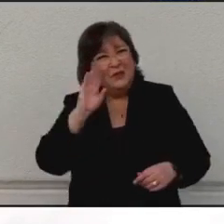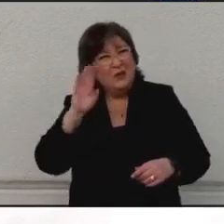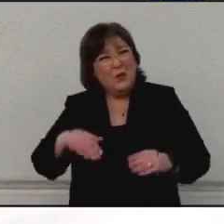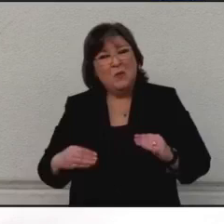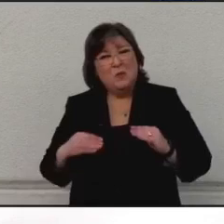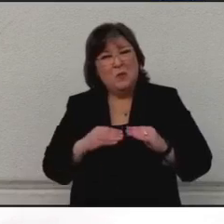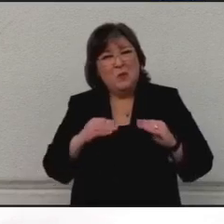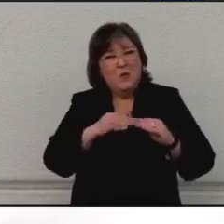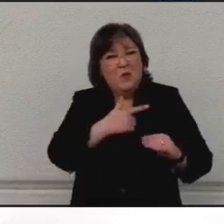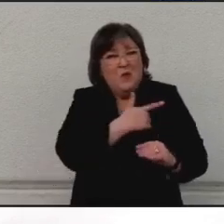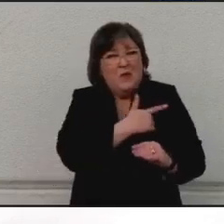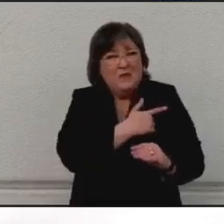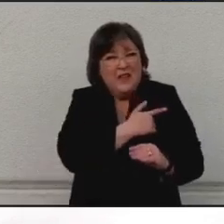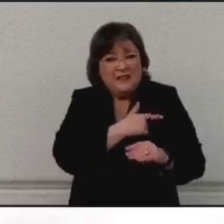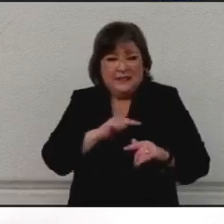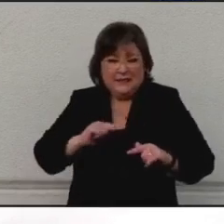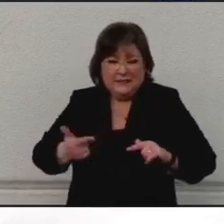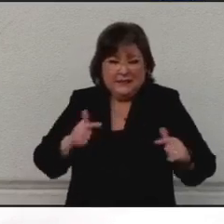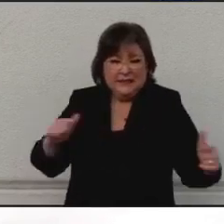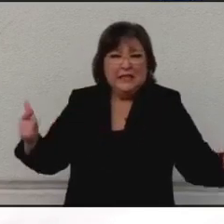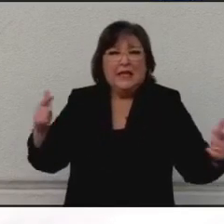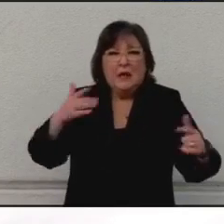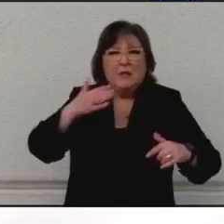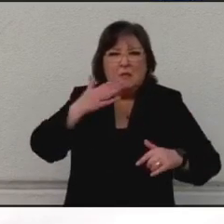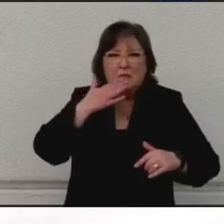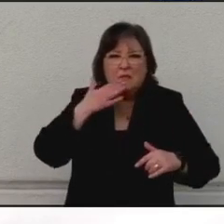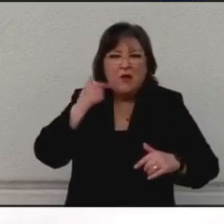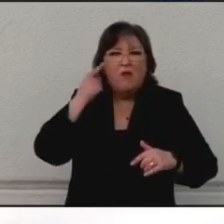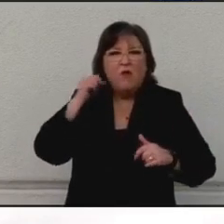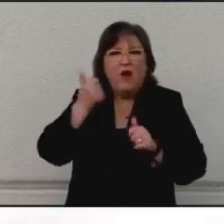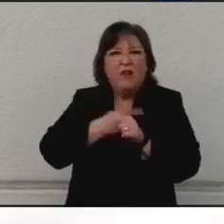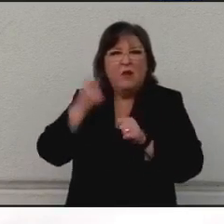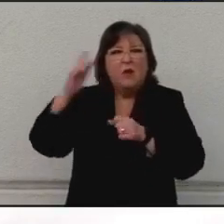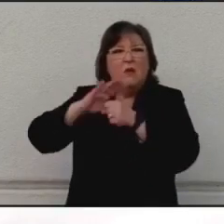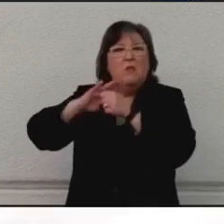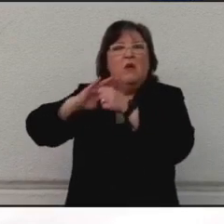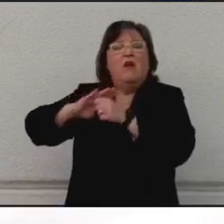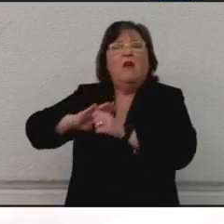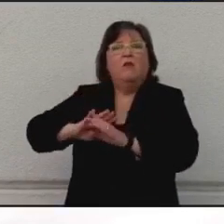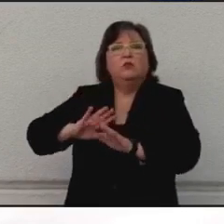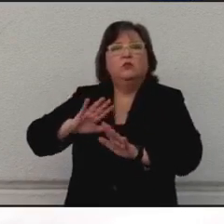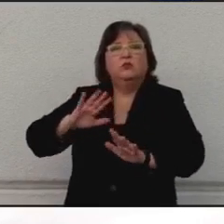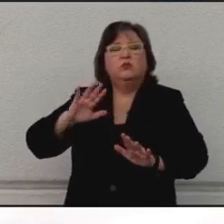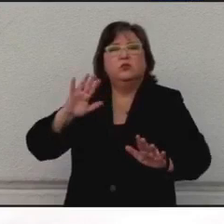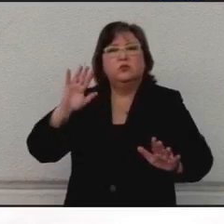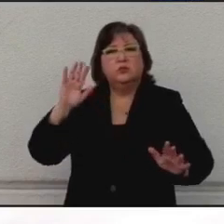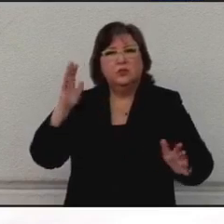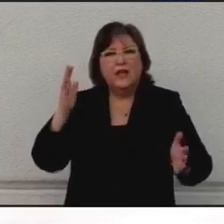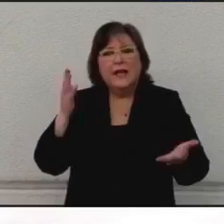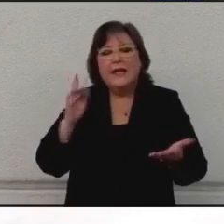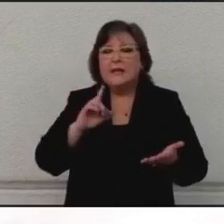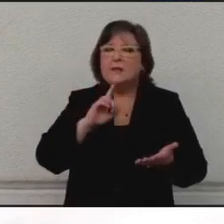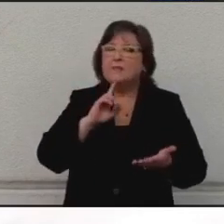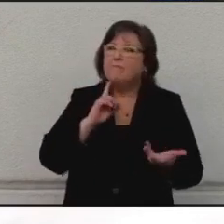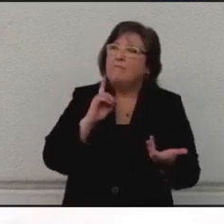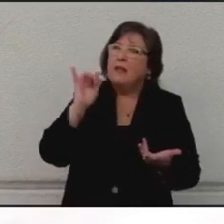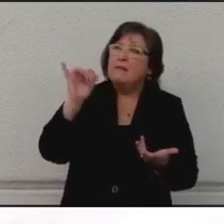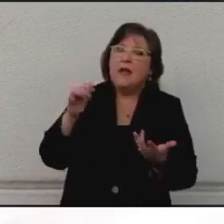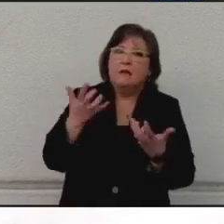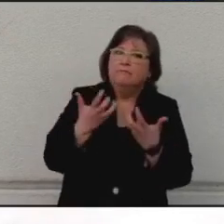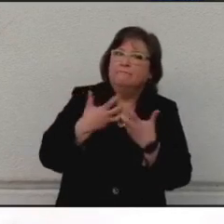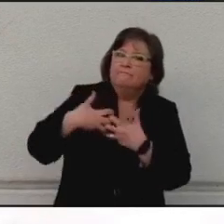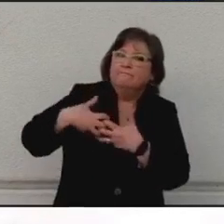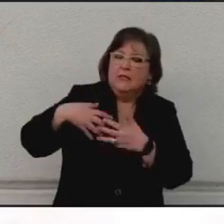vaccinated, the better off we all are. And so it's an issue of timing. So this is our